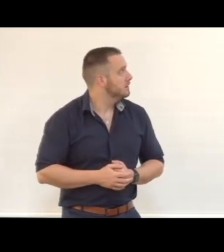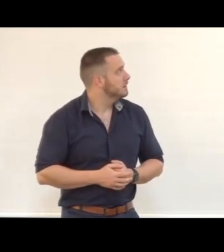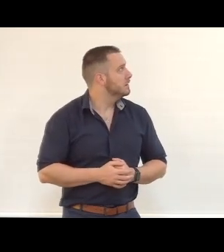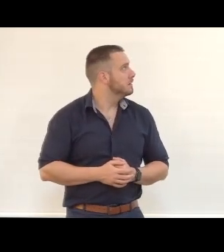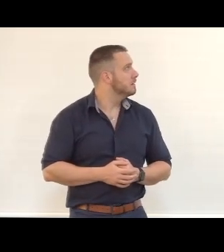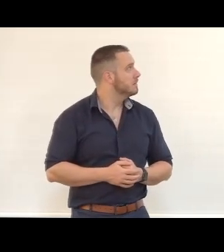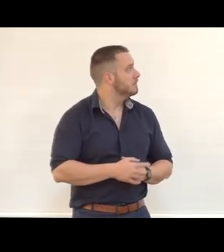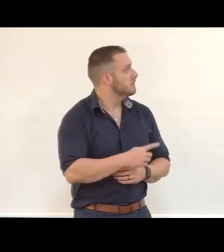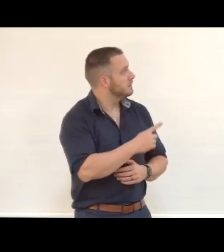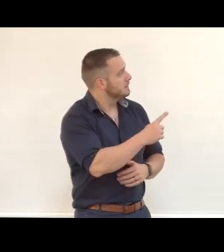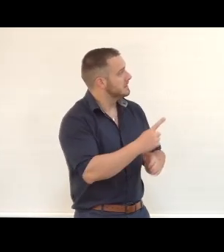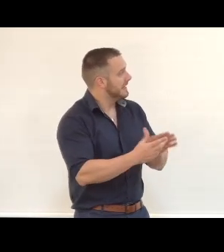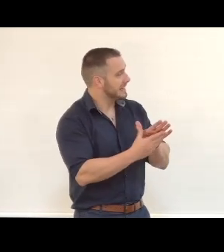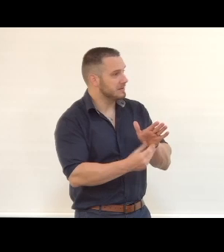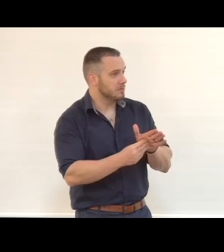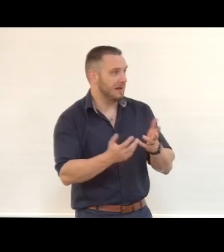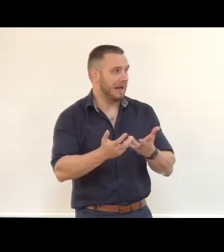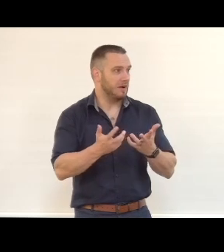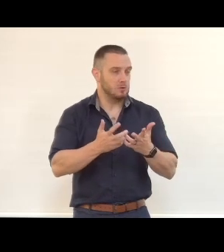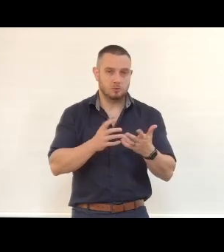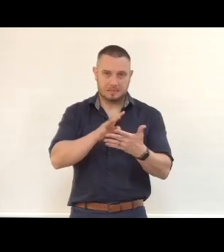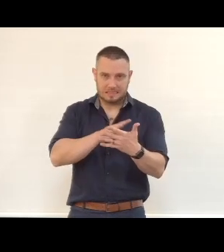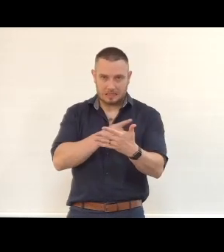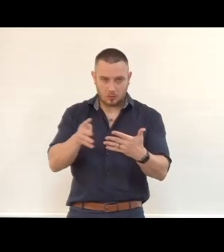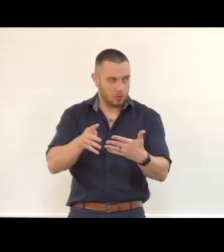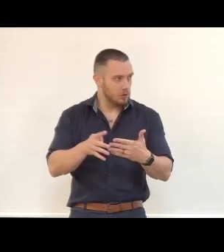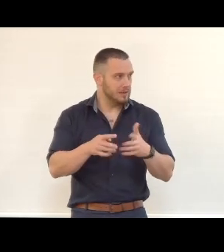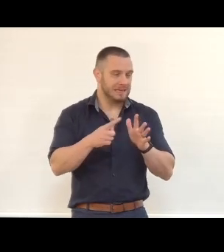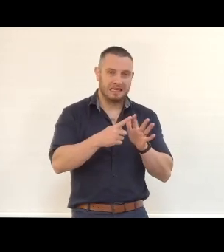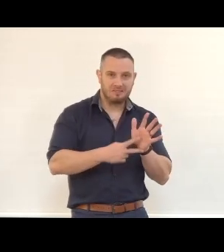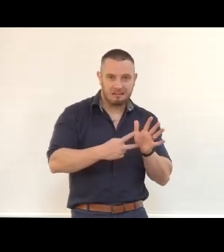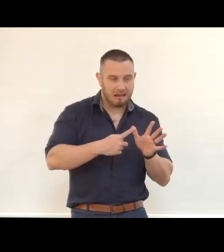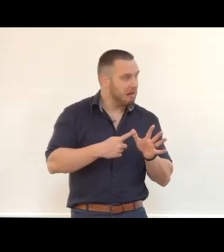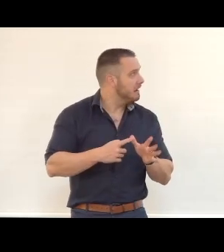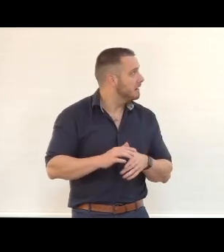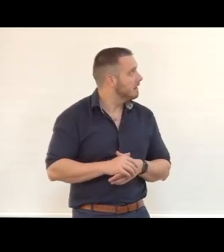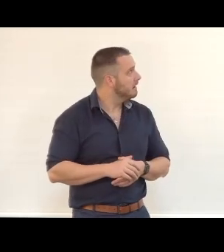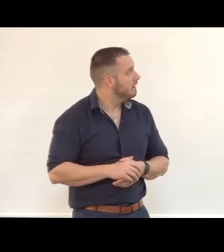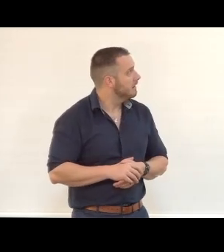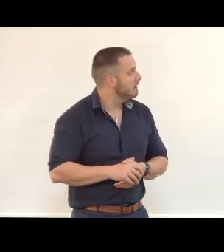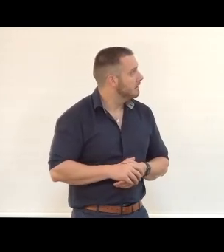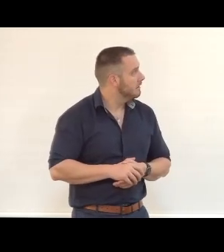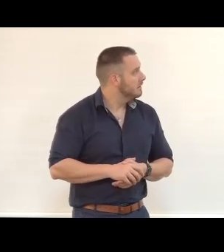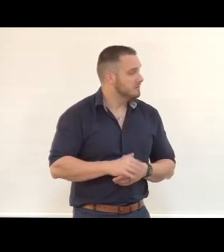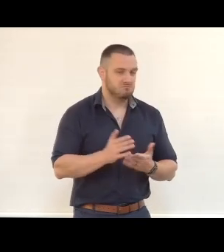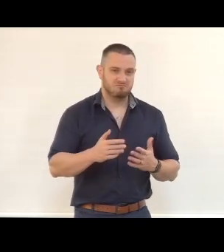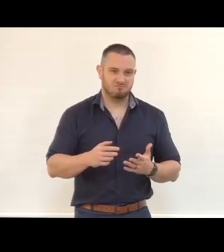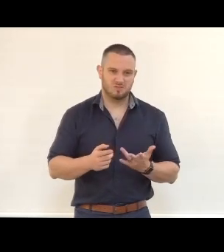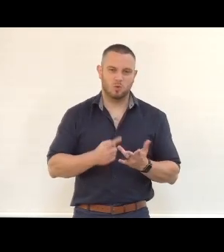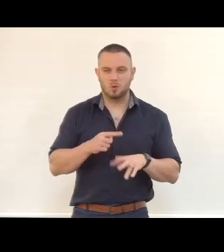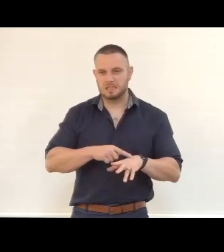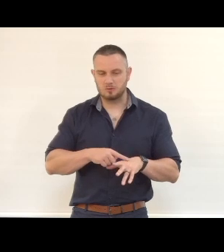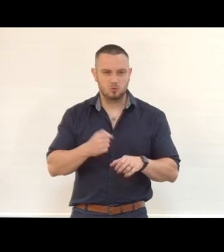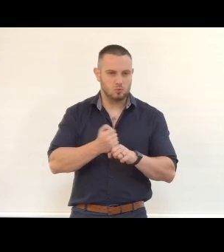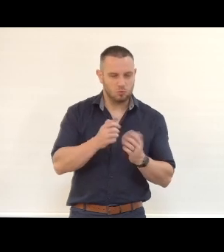So this is just an example how a schedule could look like. So there were EVAs planned, and of course they had time to do